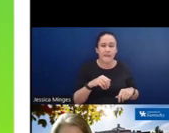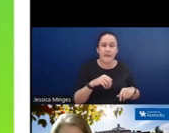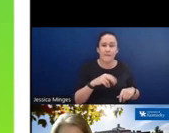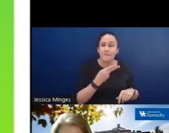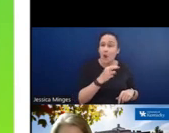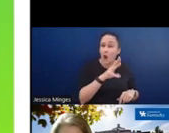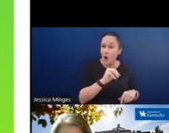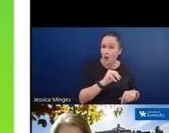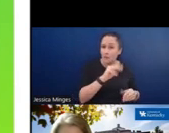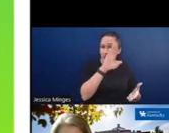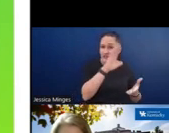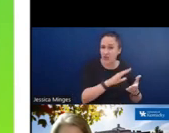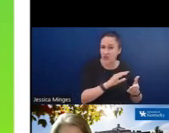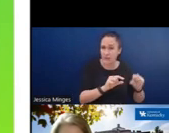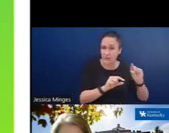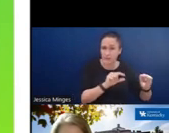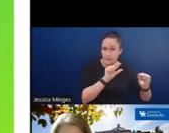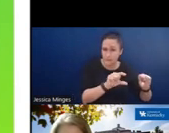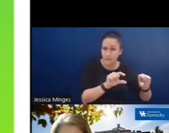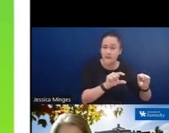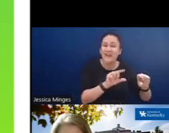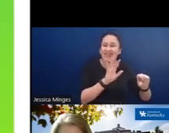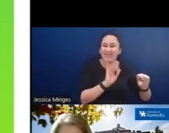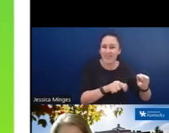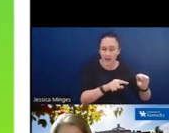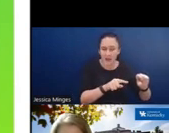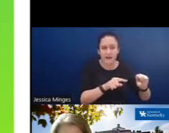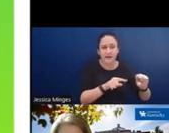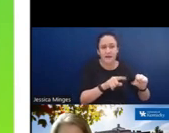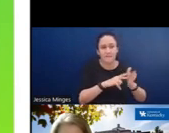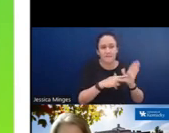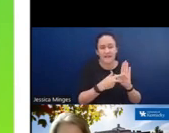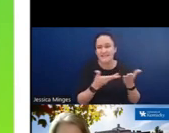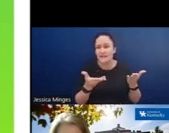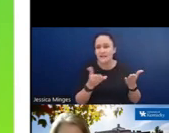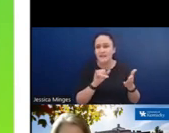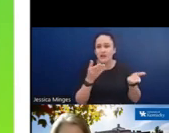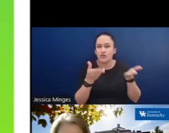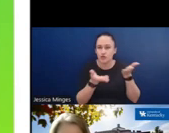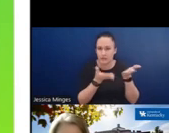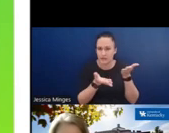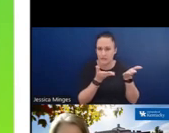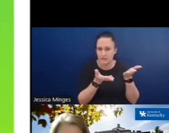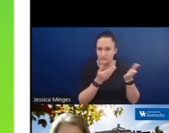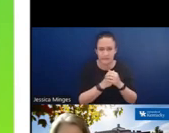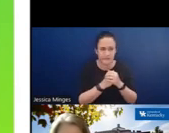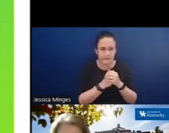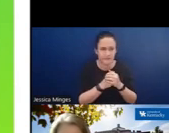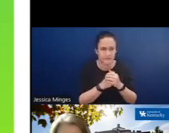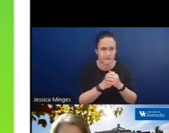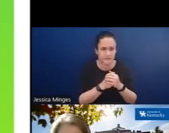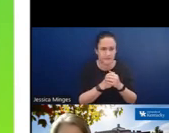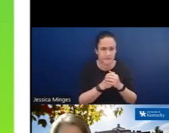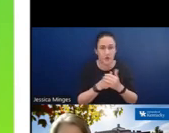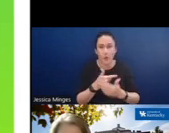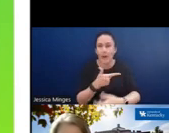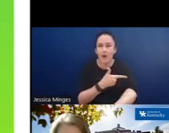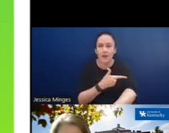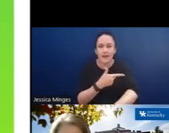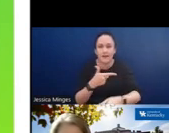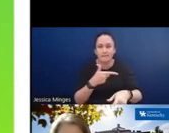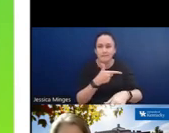in terms of lowercase harm reduction refers to things like services. So if we were going to talk about a syringe service